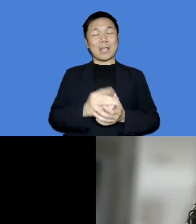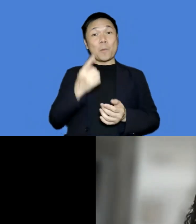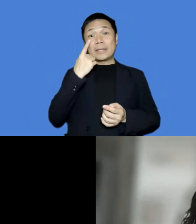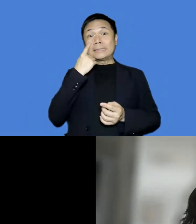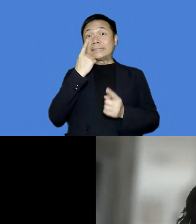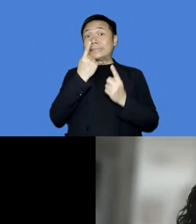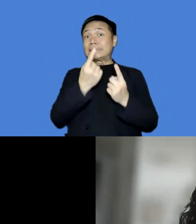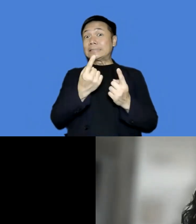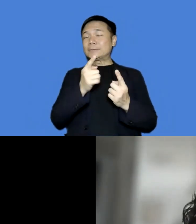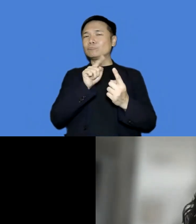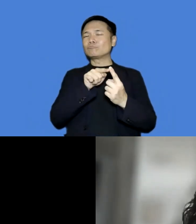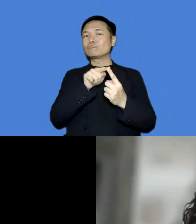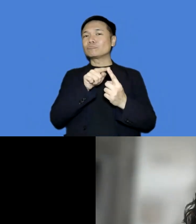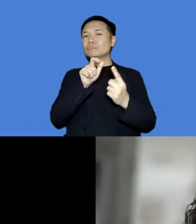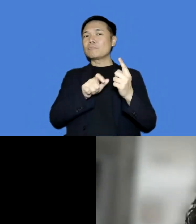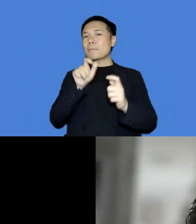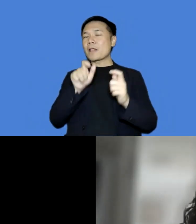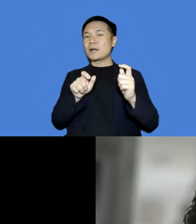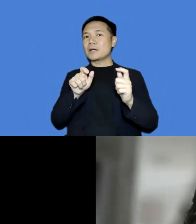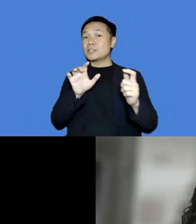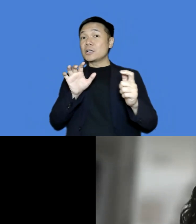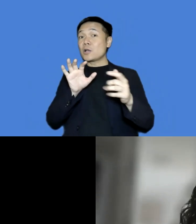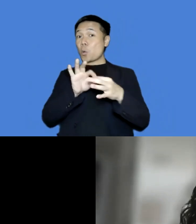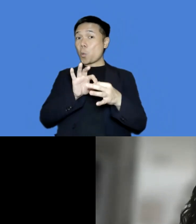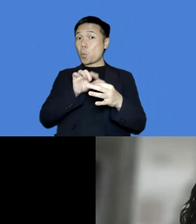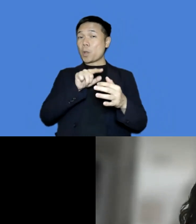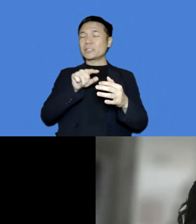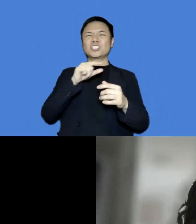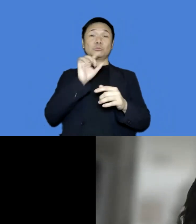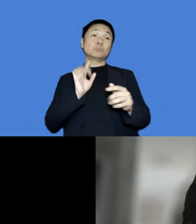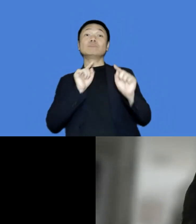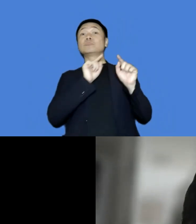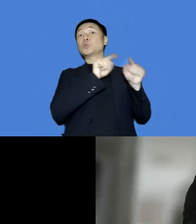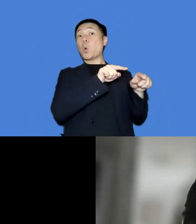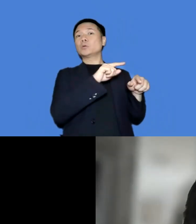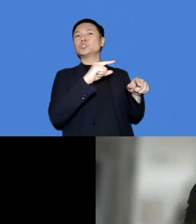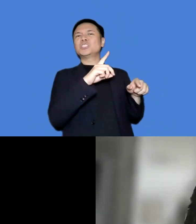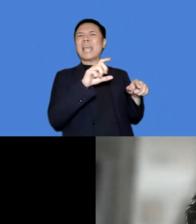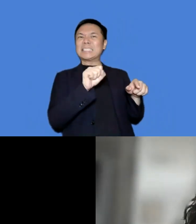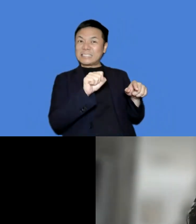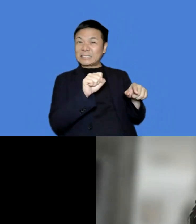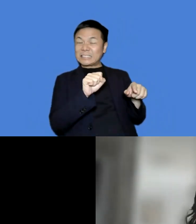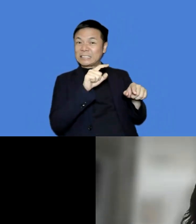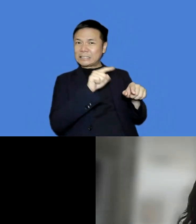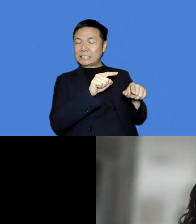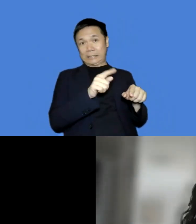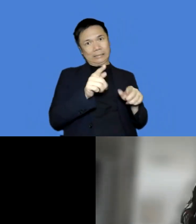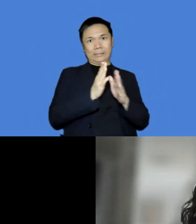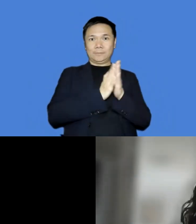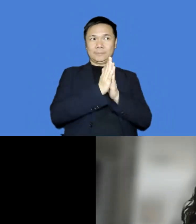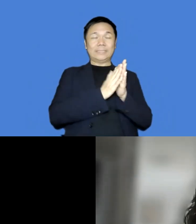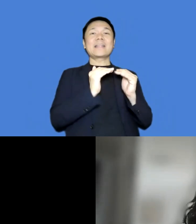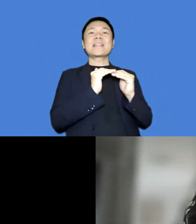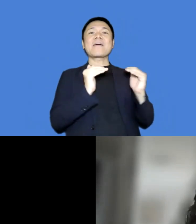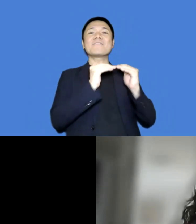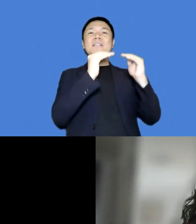strictly at attending the Global Disability Summit I shouldn't have said different levels, I should have